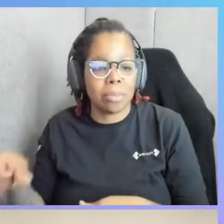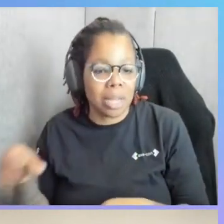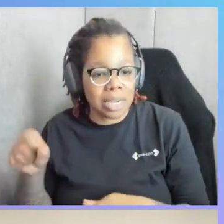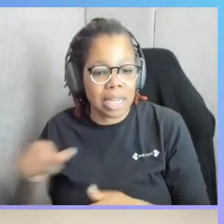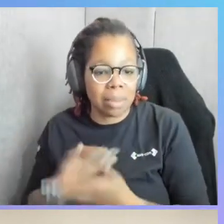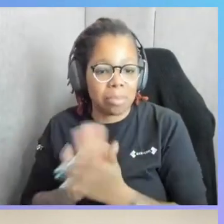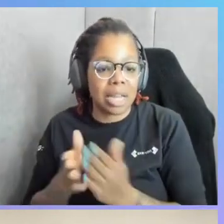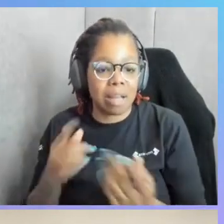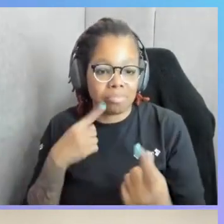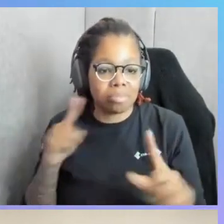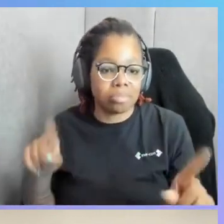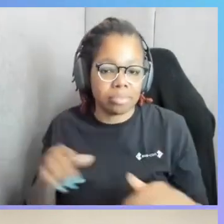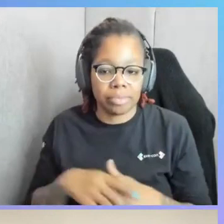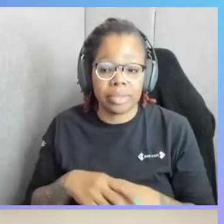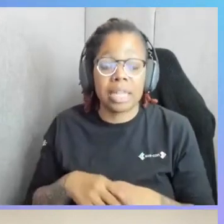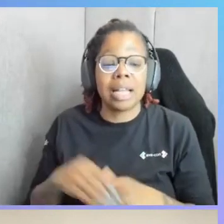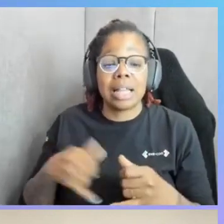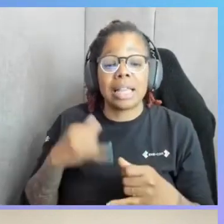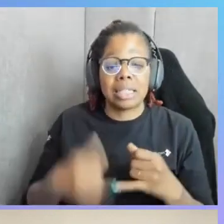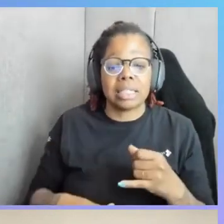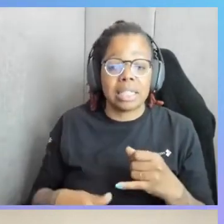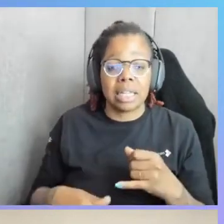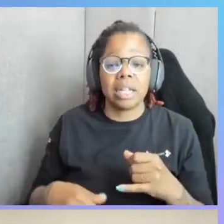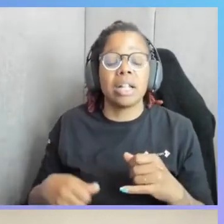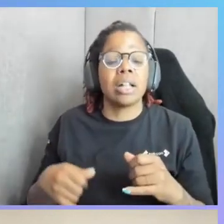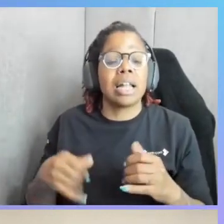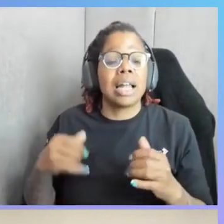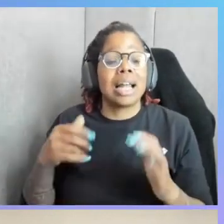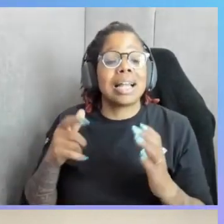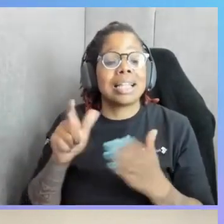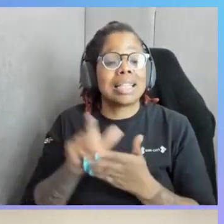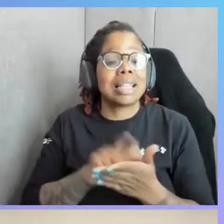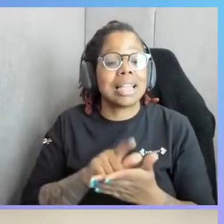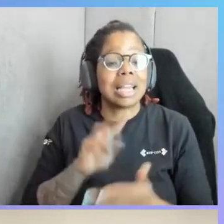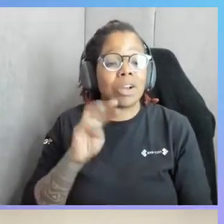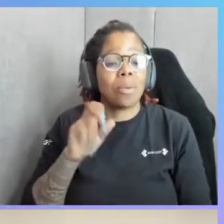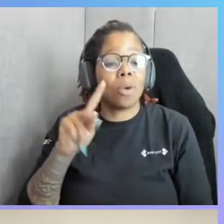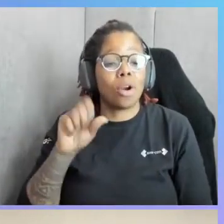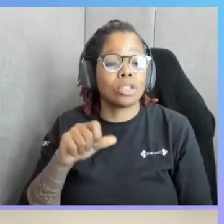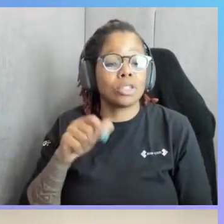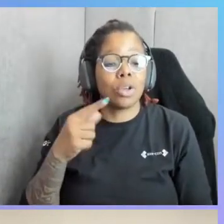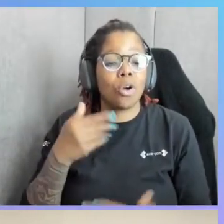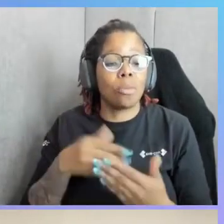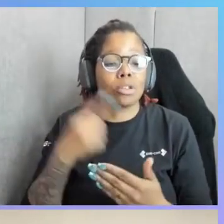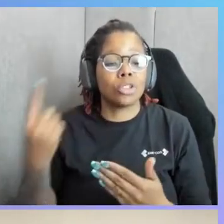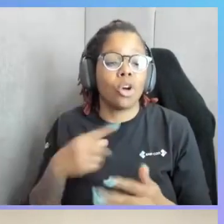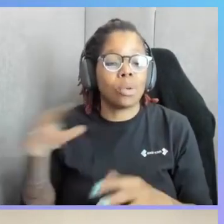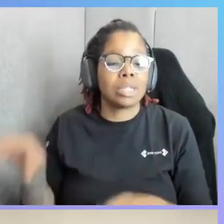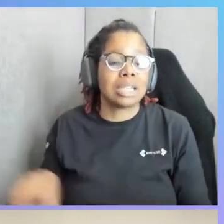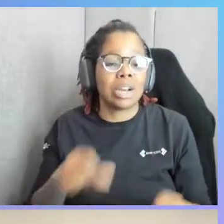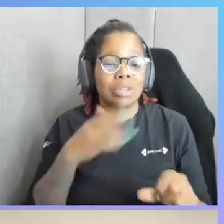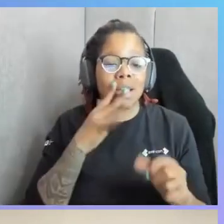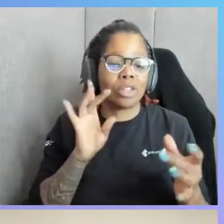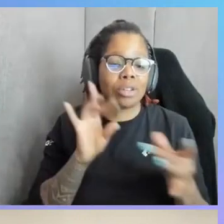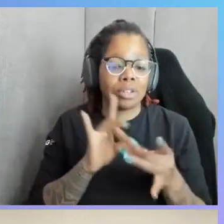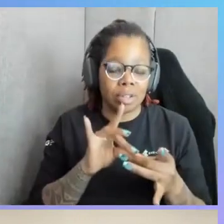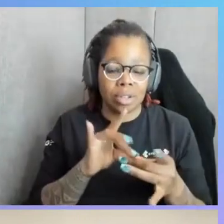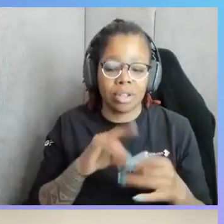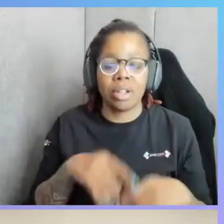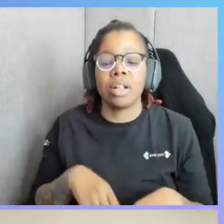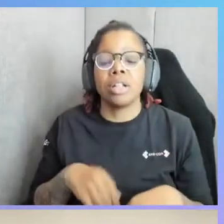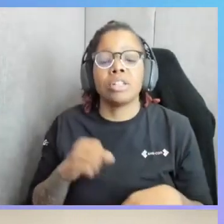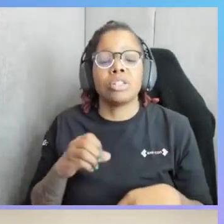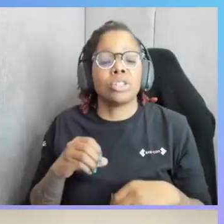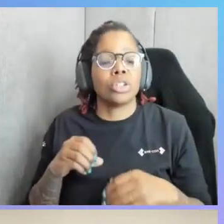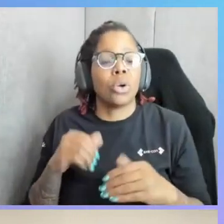enabled. And lastly, the legal marks almost always inherit the color that it's attached to. So going